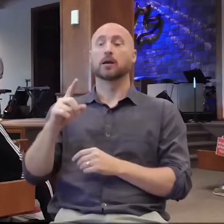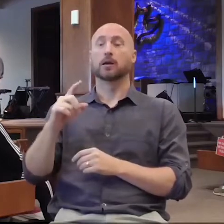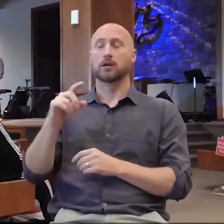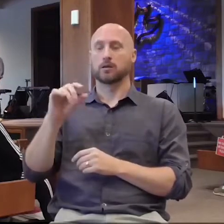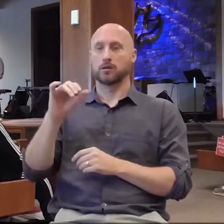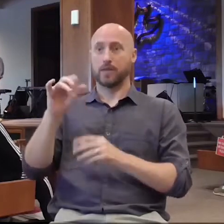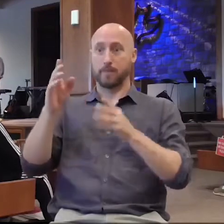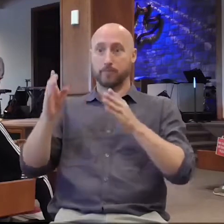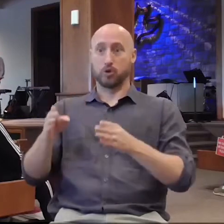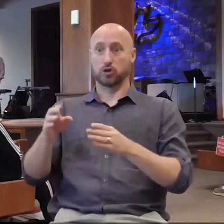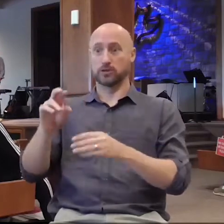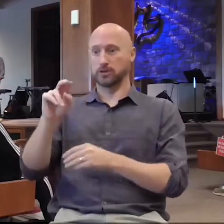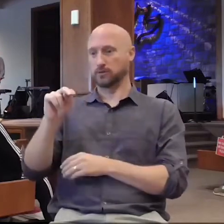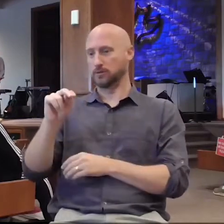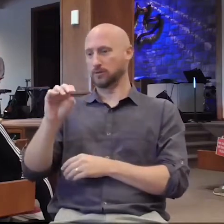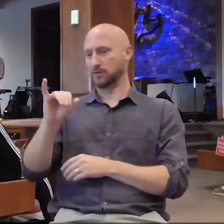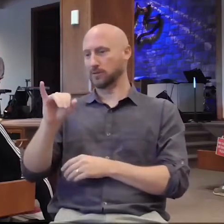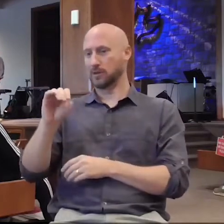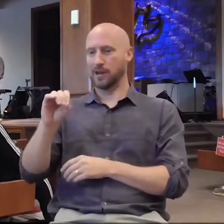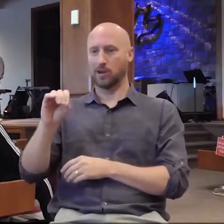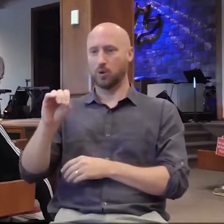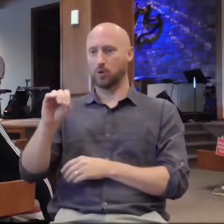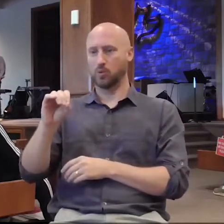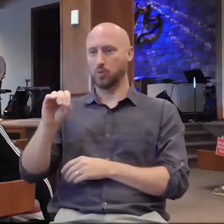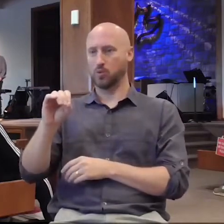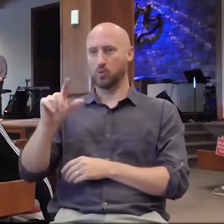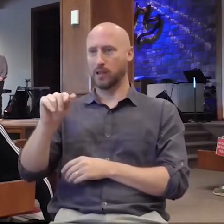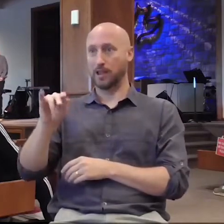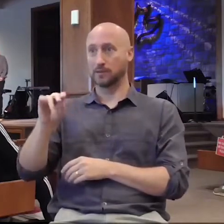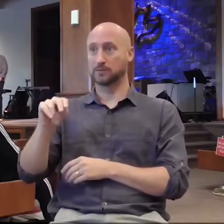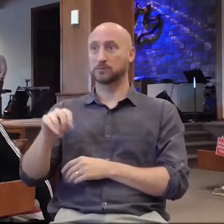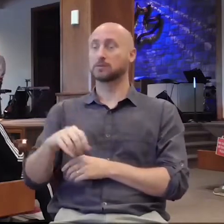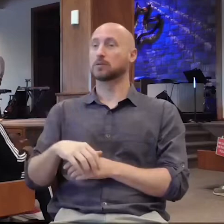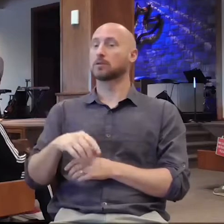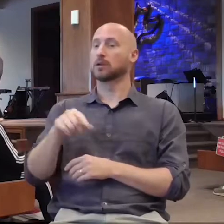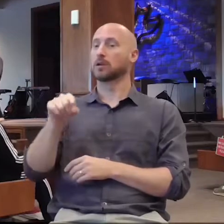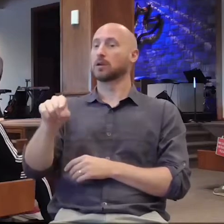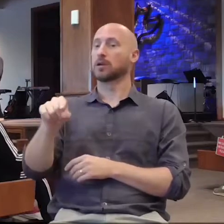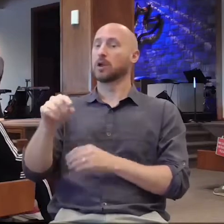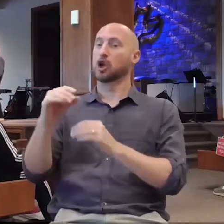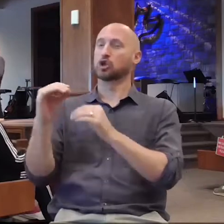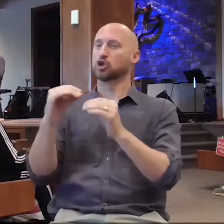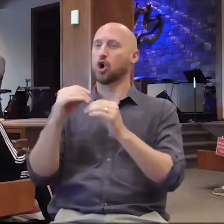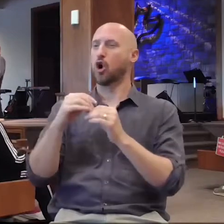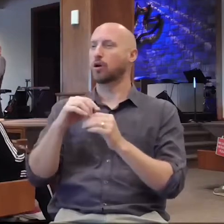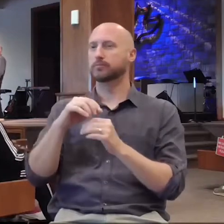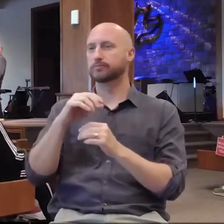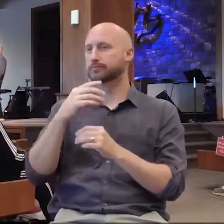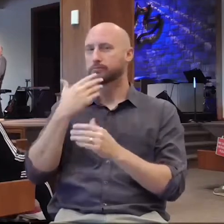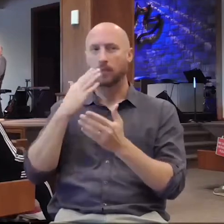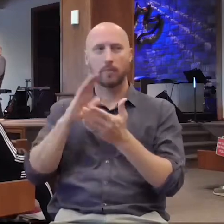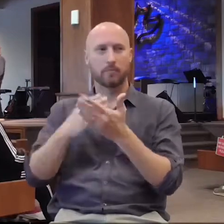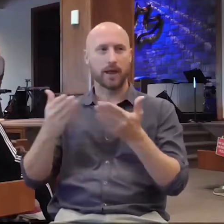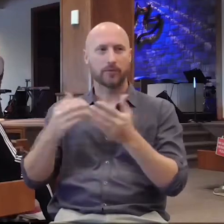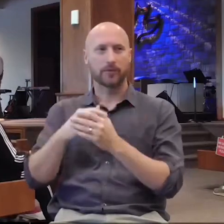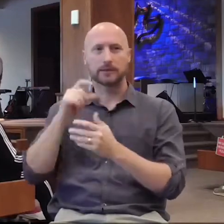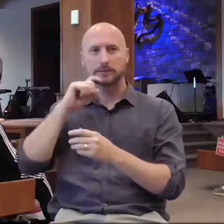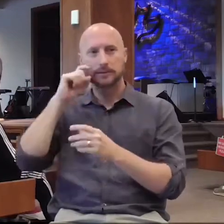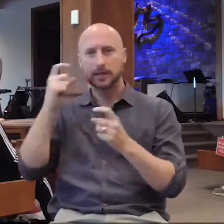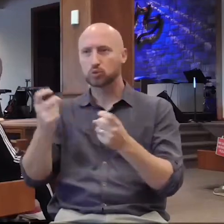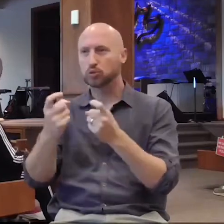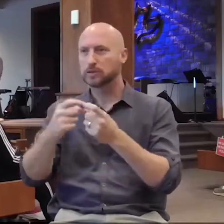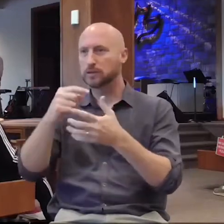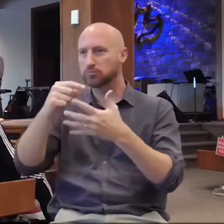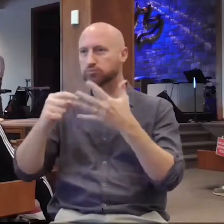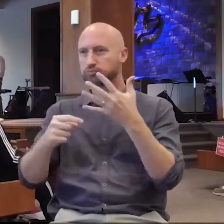go on and so forth. It's hard to substantiate that, and you can't trace Nicole from the book of Acts to